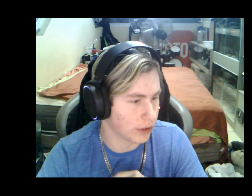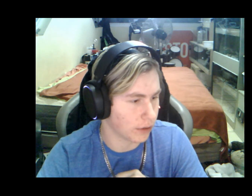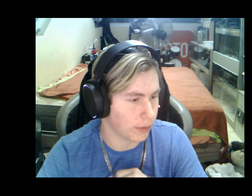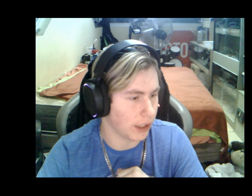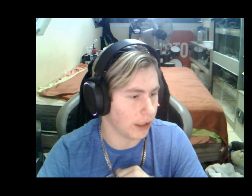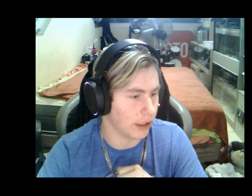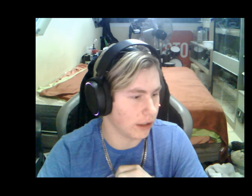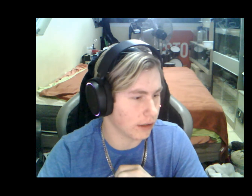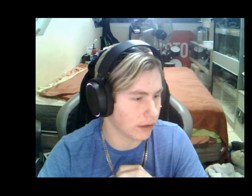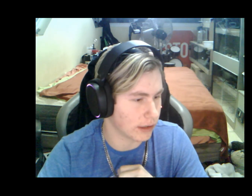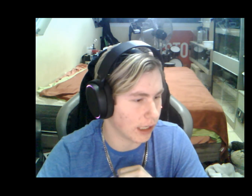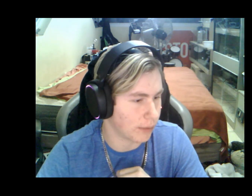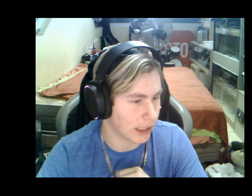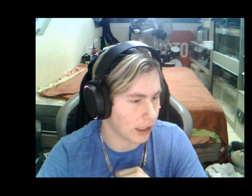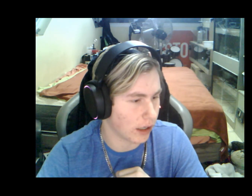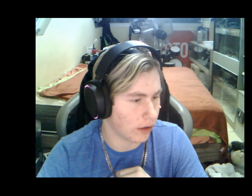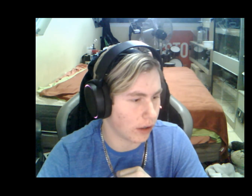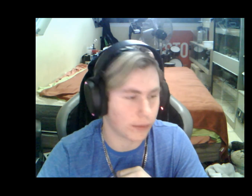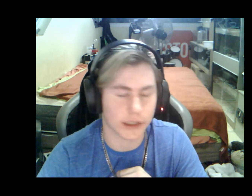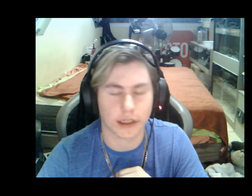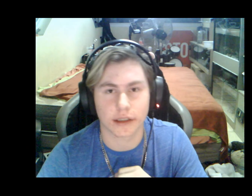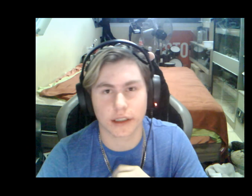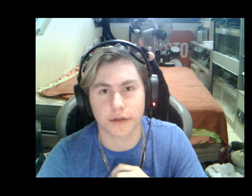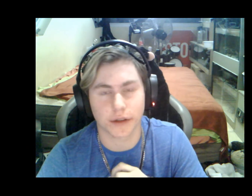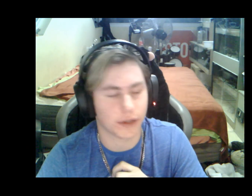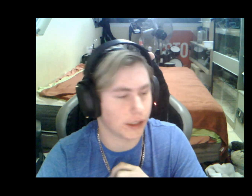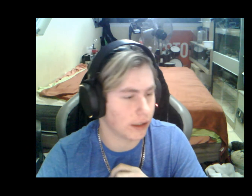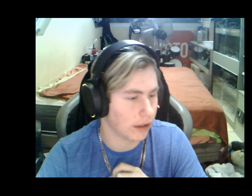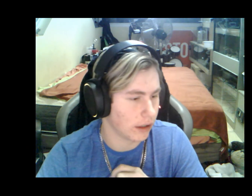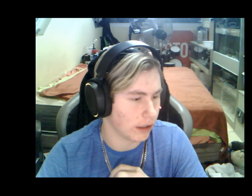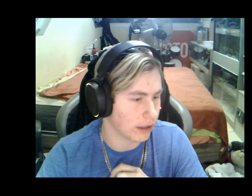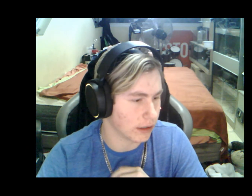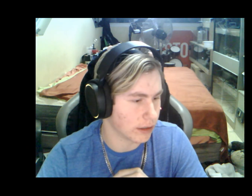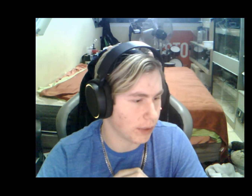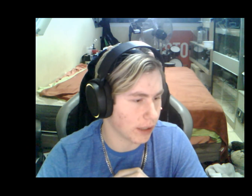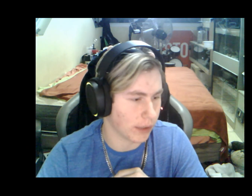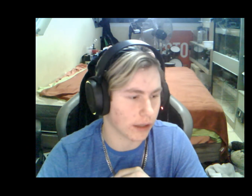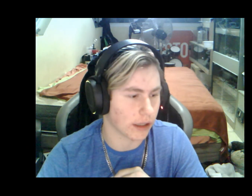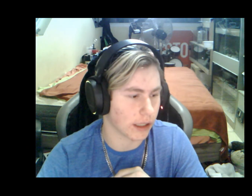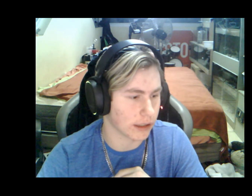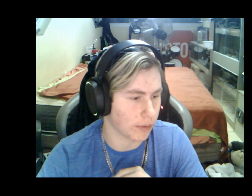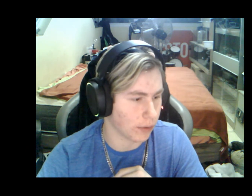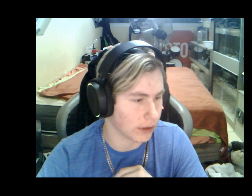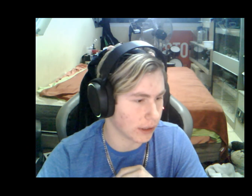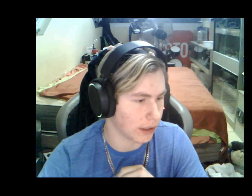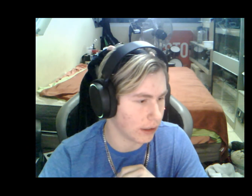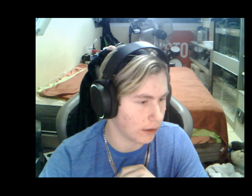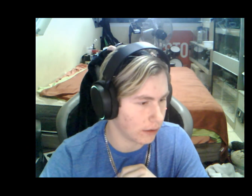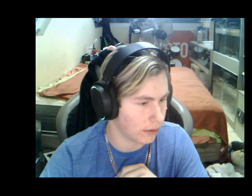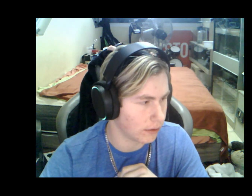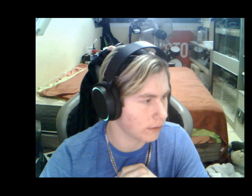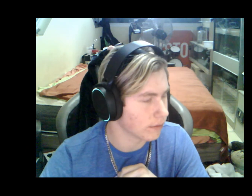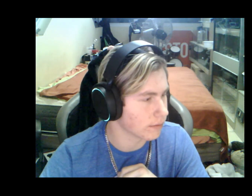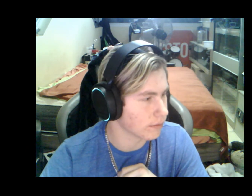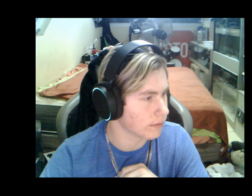know, we should be celebrating our president, even if he didn't speak about the things that we wanted.